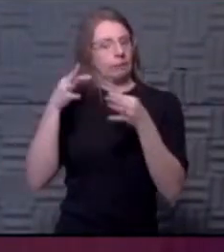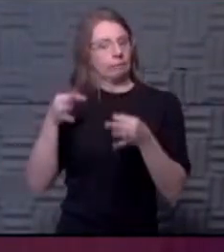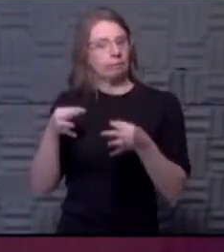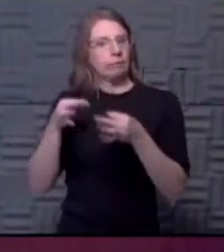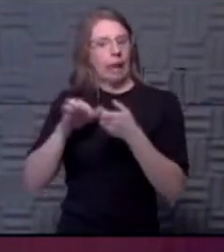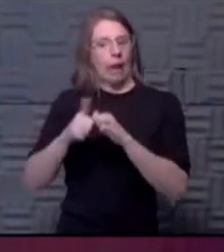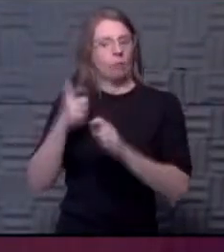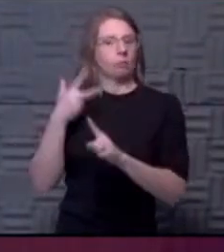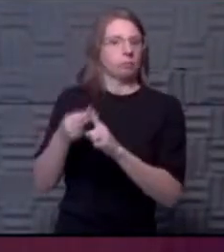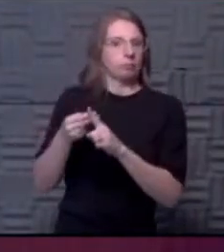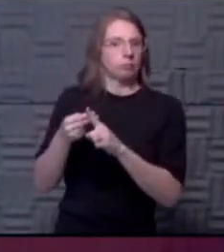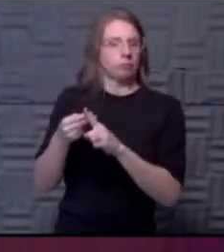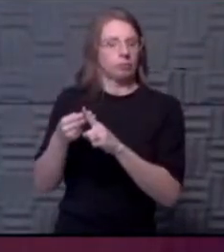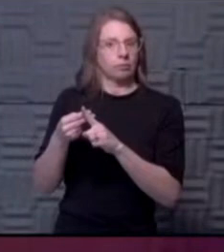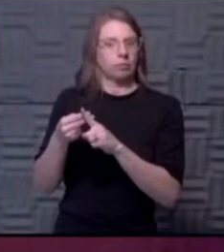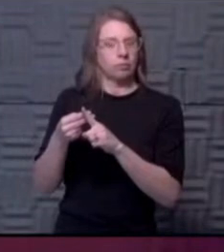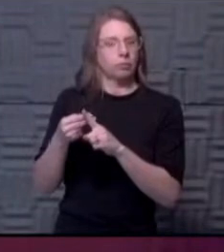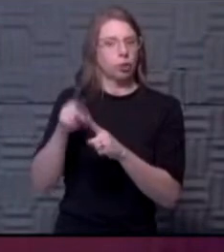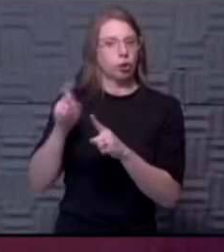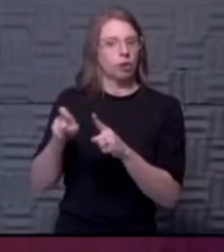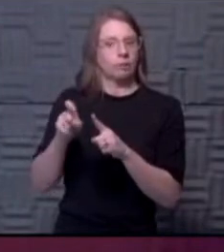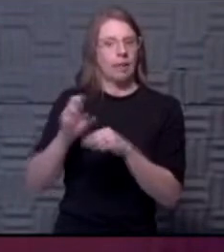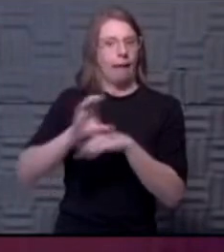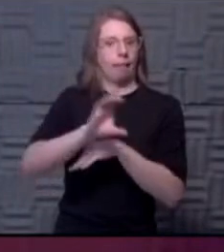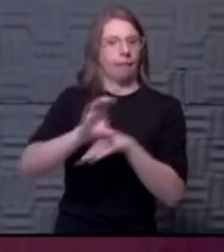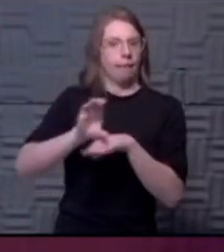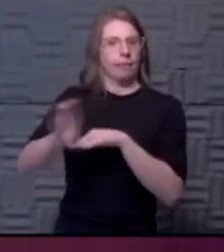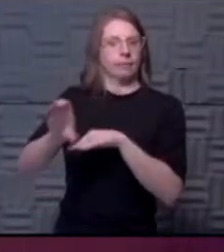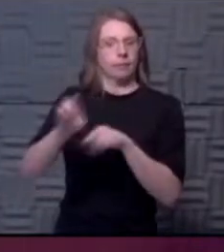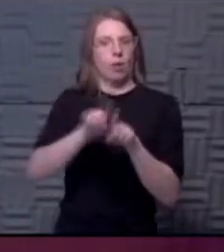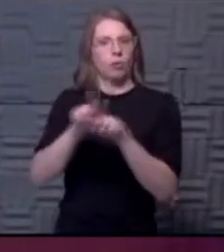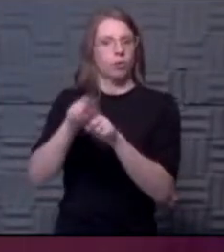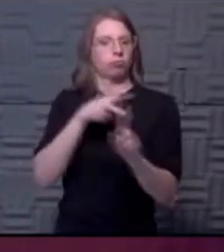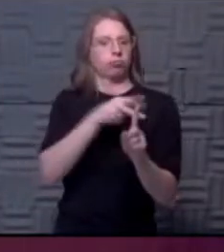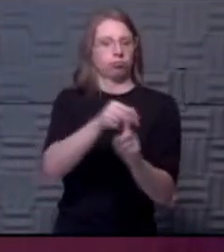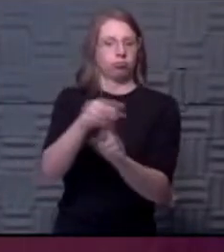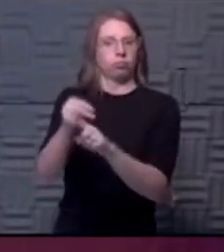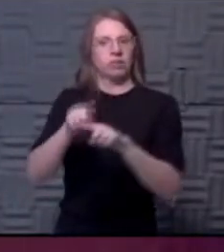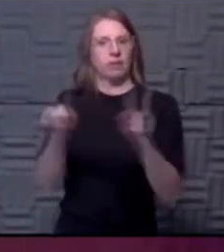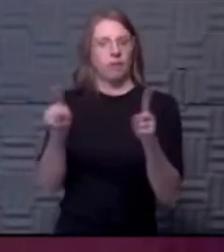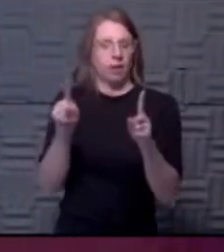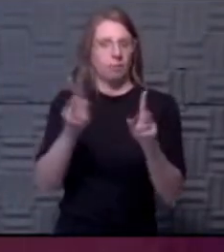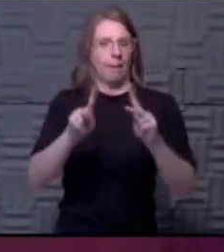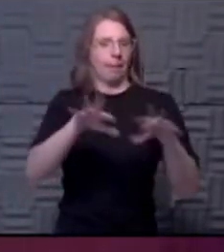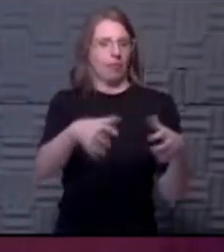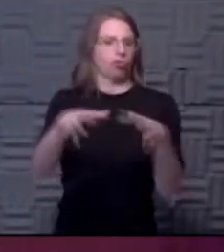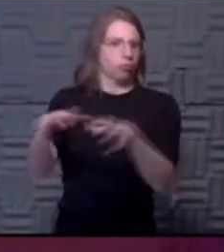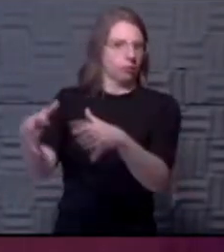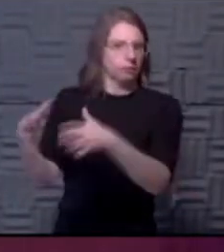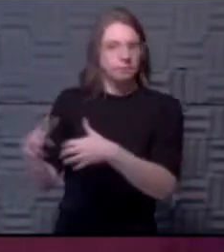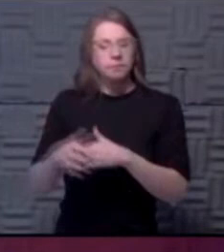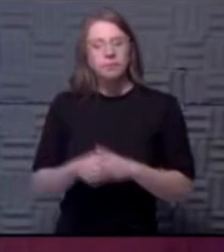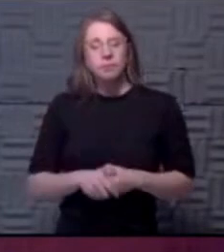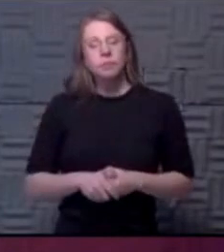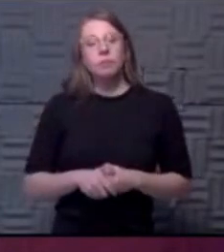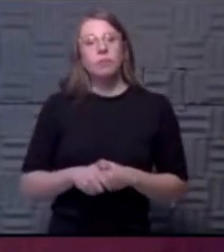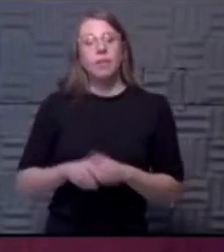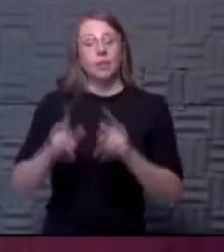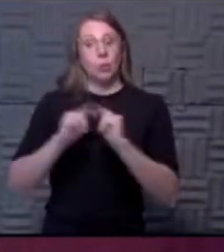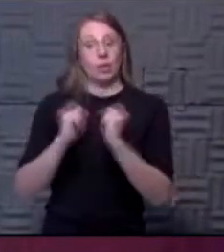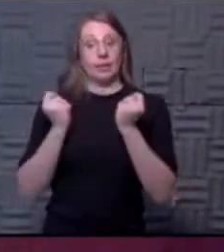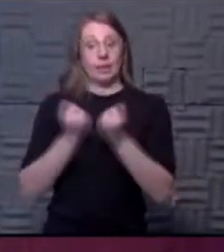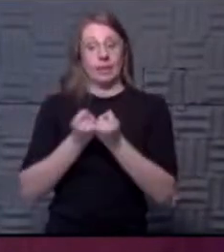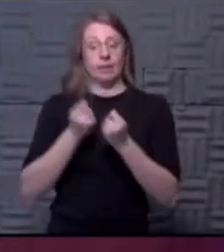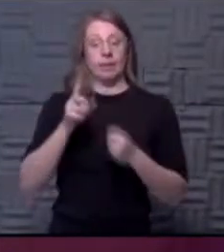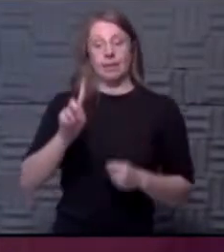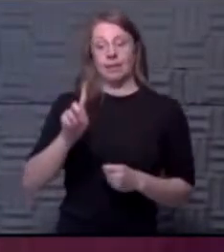how vaccines should be sort of allocated and administered to different populations. So this is the team, the Data